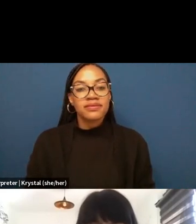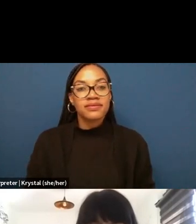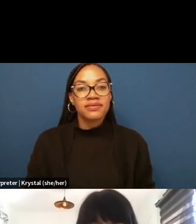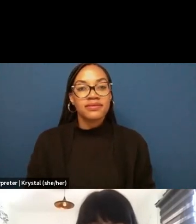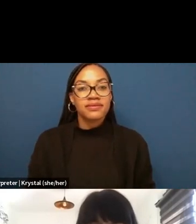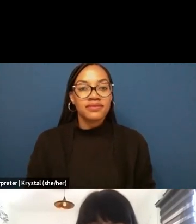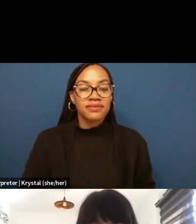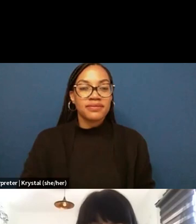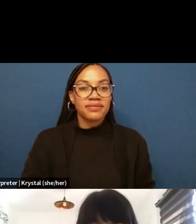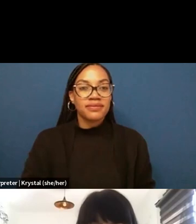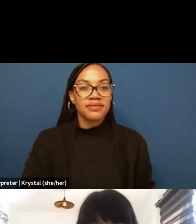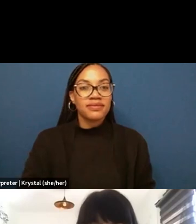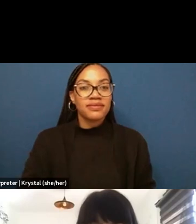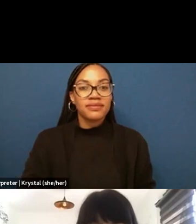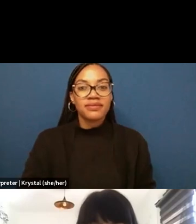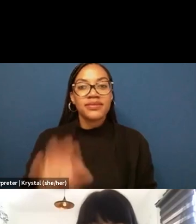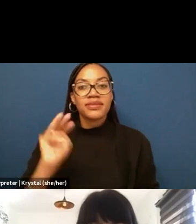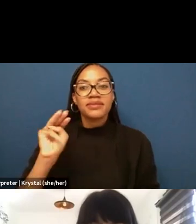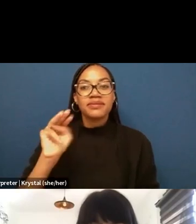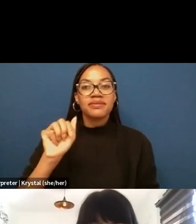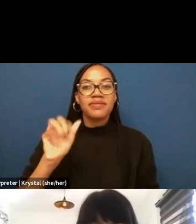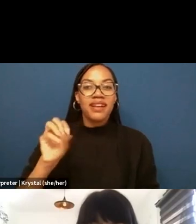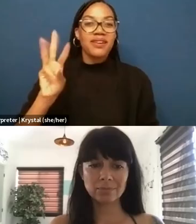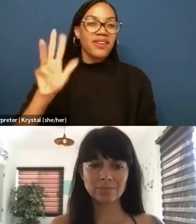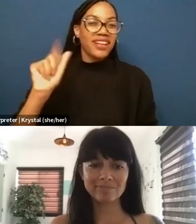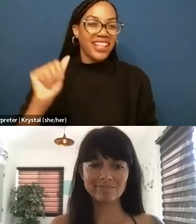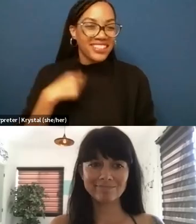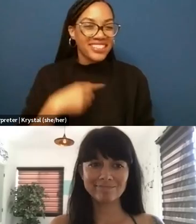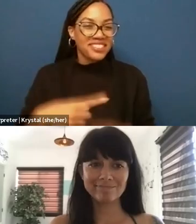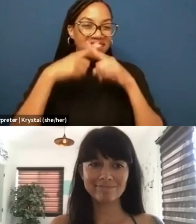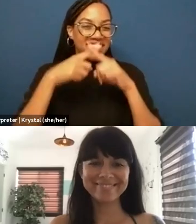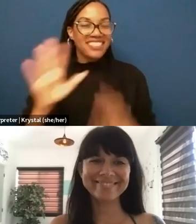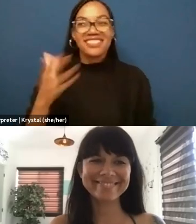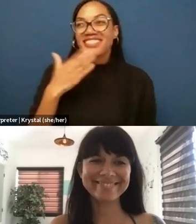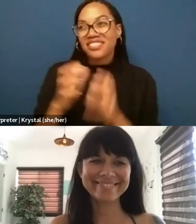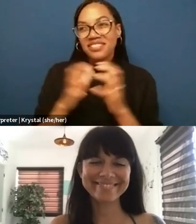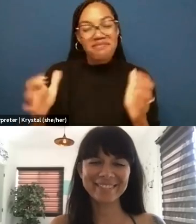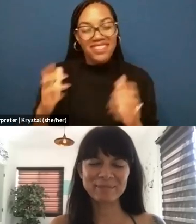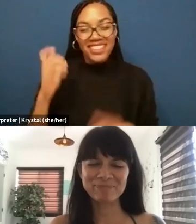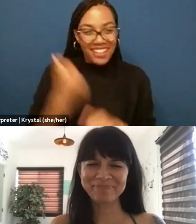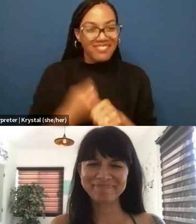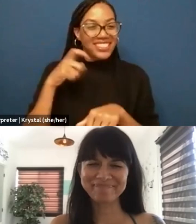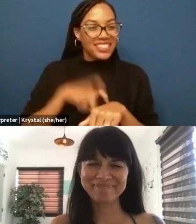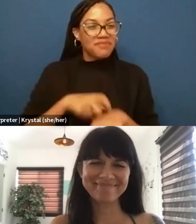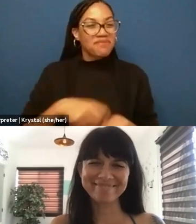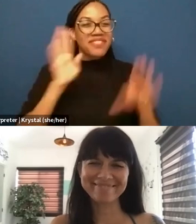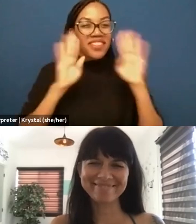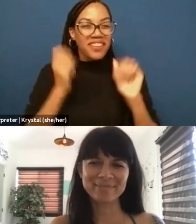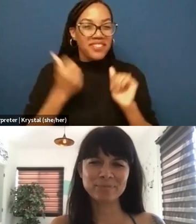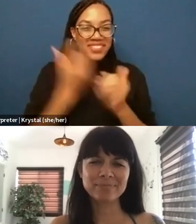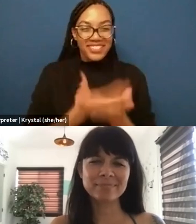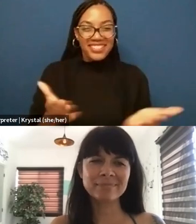Mayowa, I think you're muted. Muted. Thank you. Every time. Hello, everyone. My name is